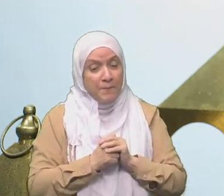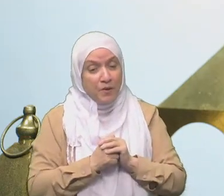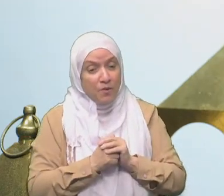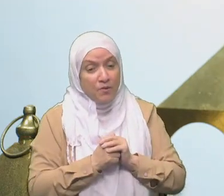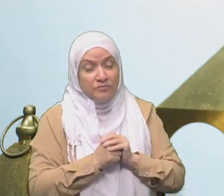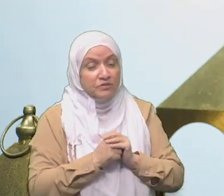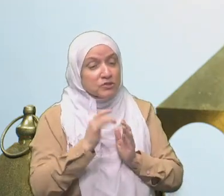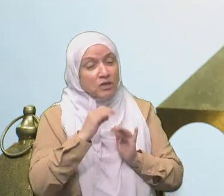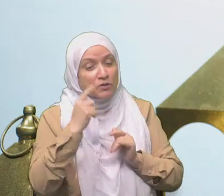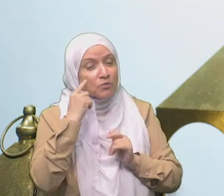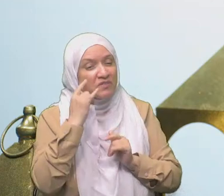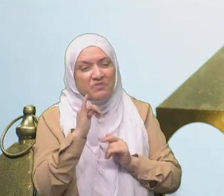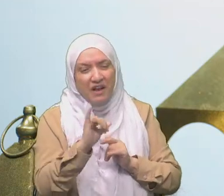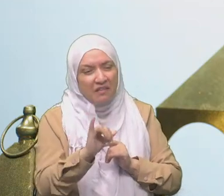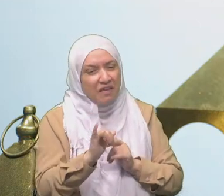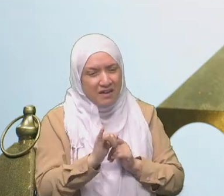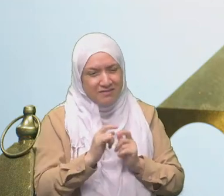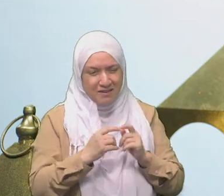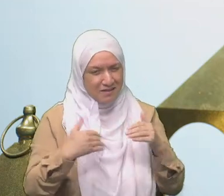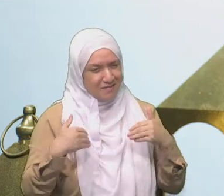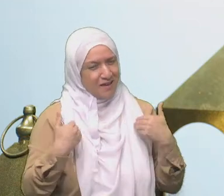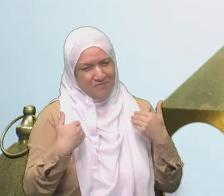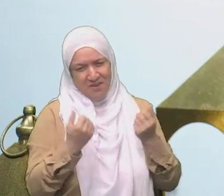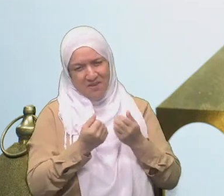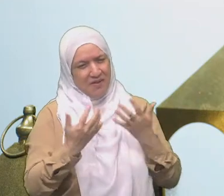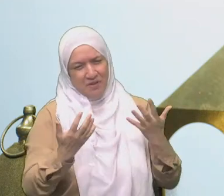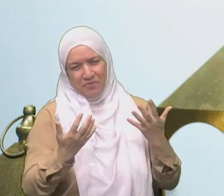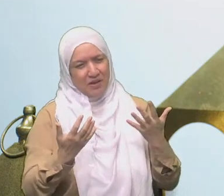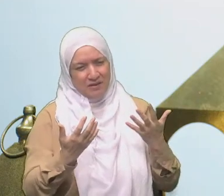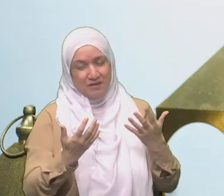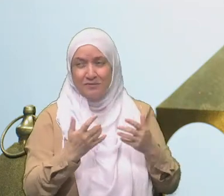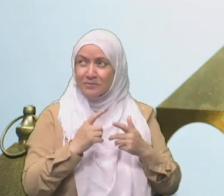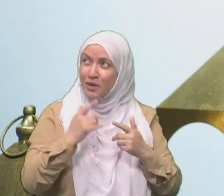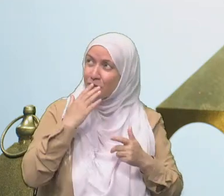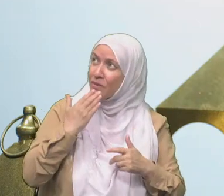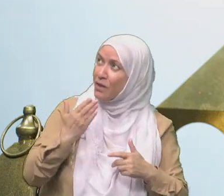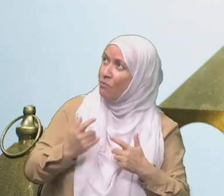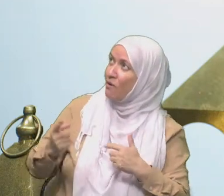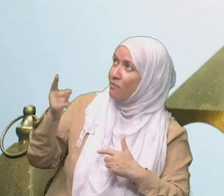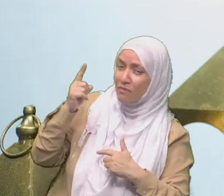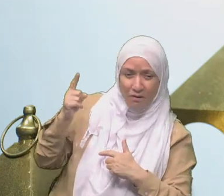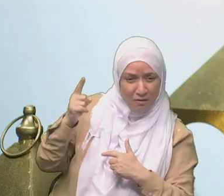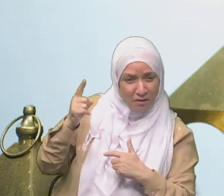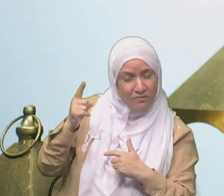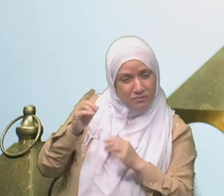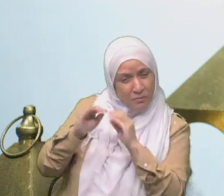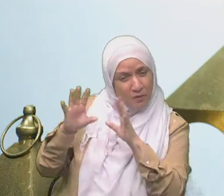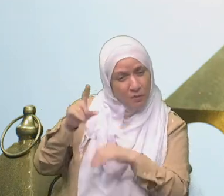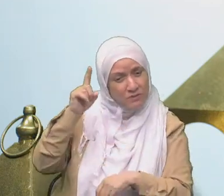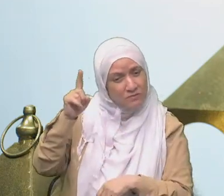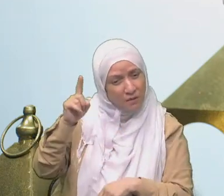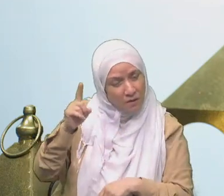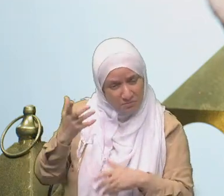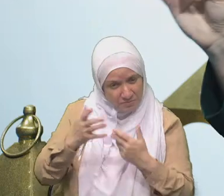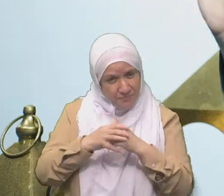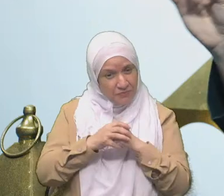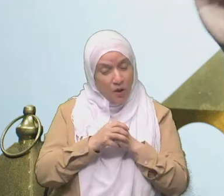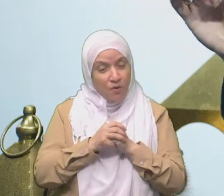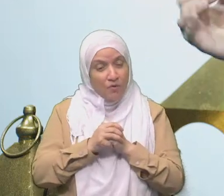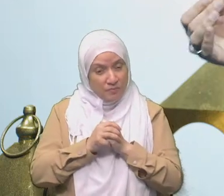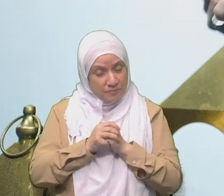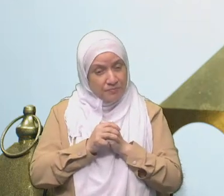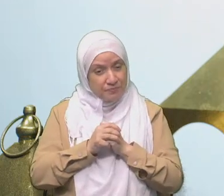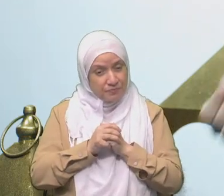the Muslim can ingest some of that, and that's what Ibn al-Qayyim rahimahullah is about to diagnose. When you say, I expect well